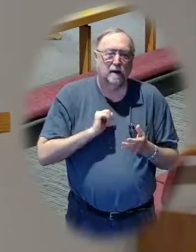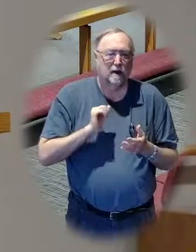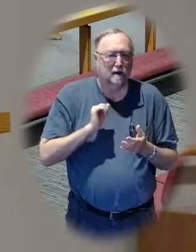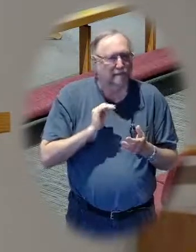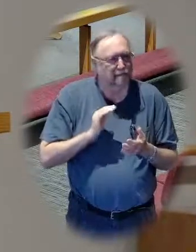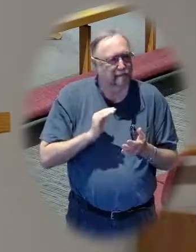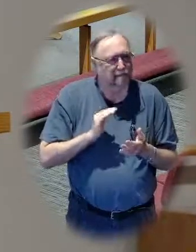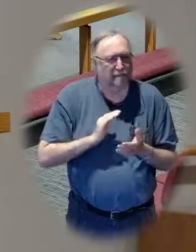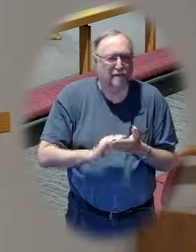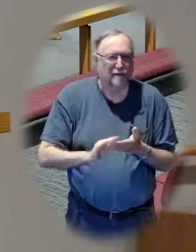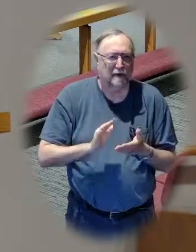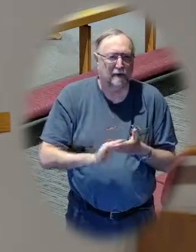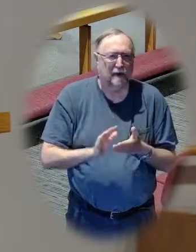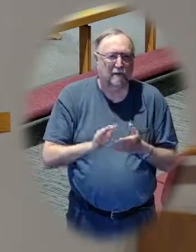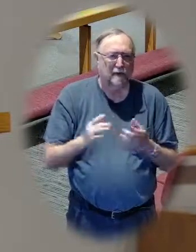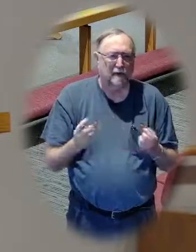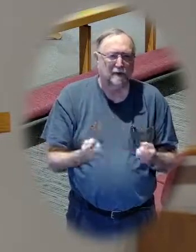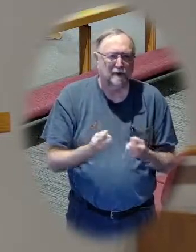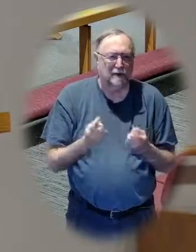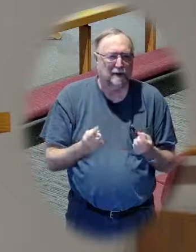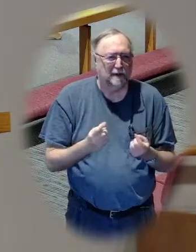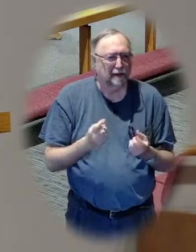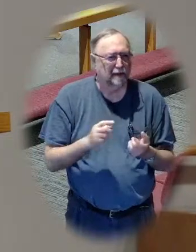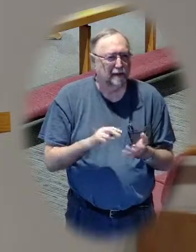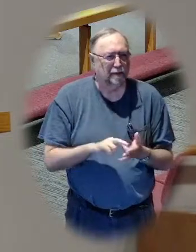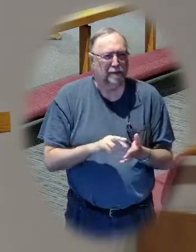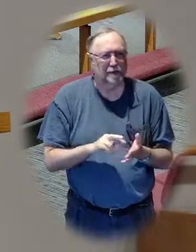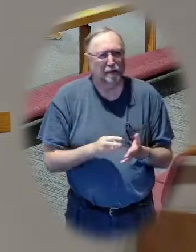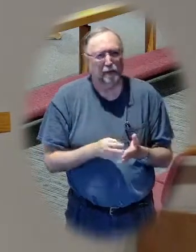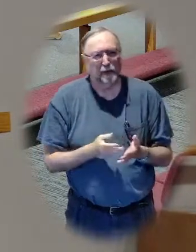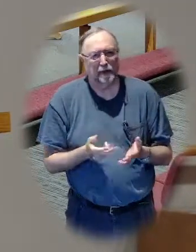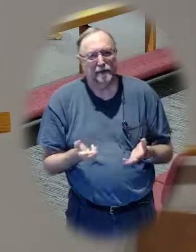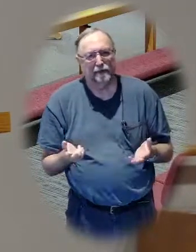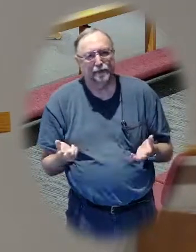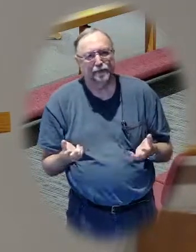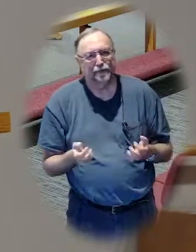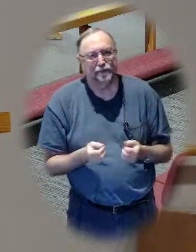forgive you all your sins? What does that mean? Why does he do that?